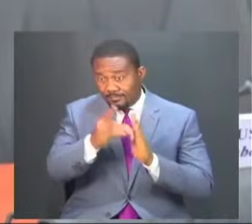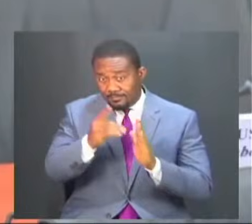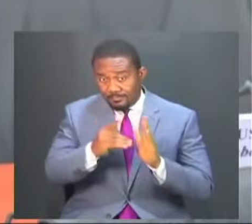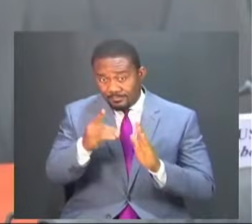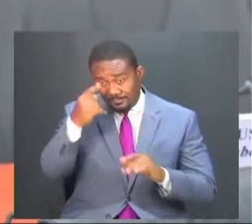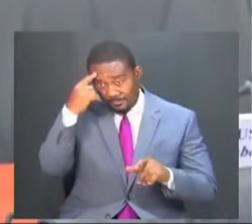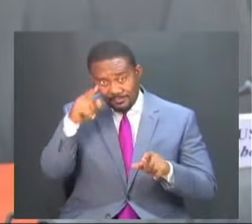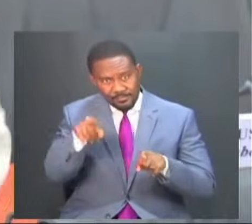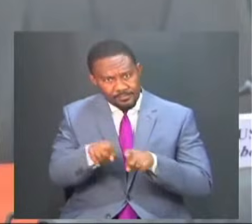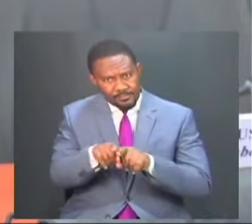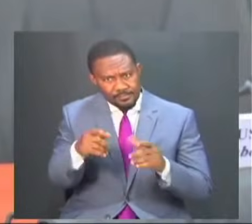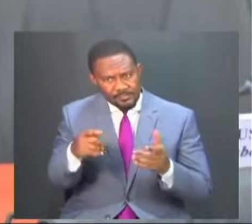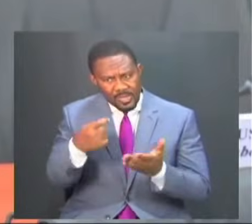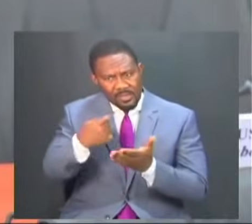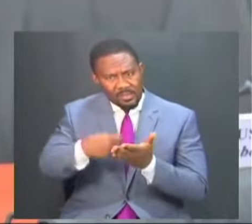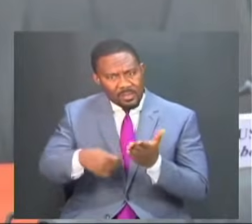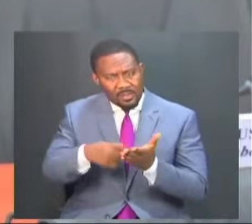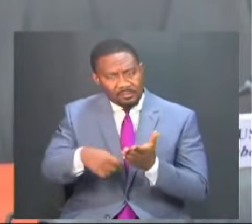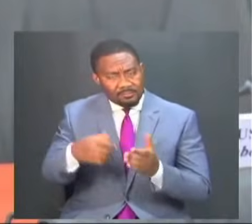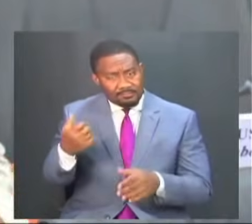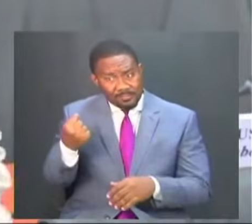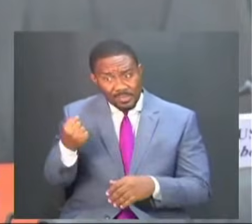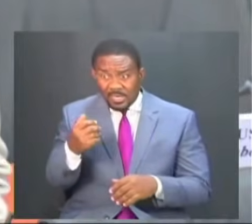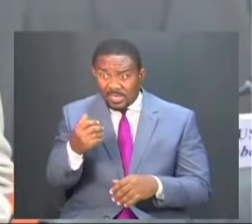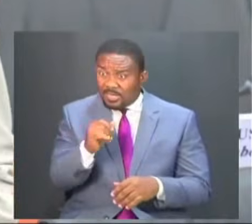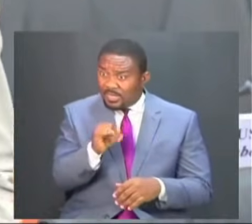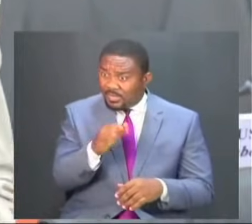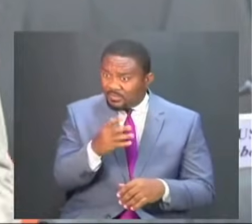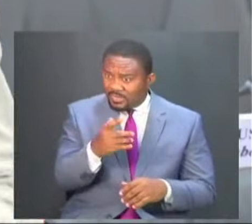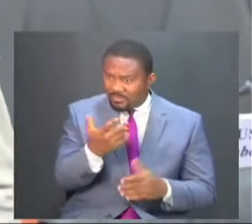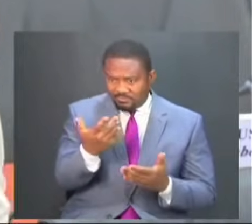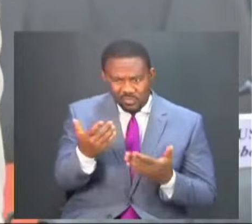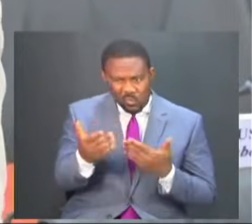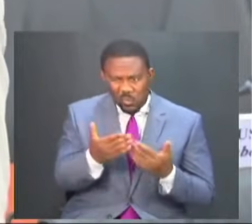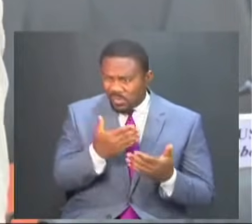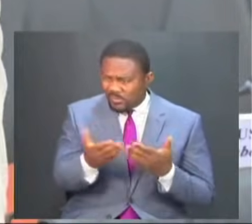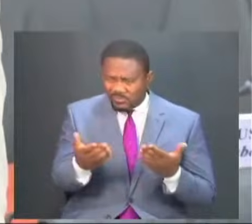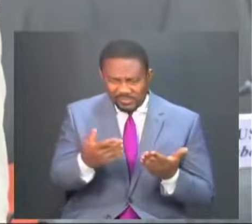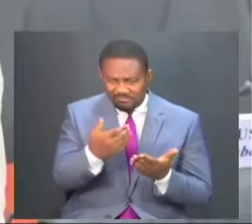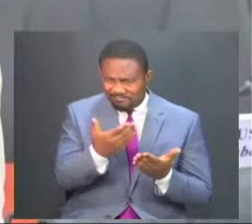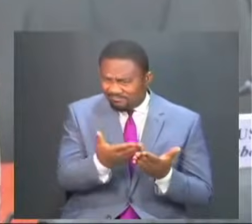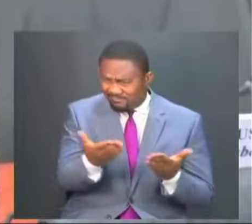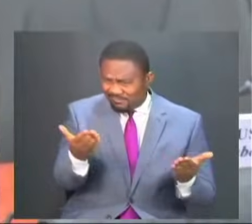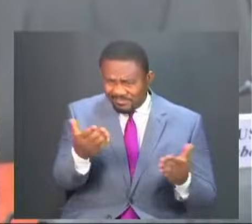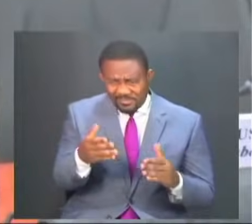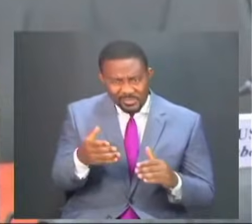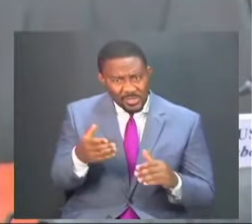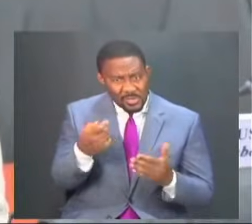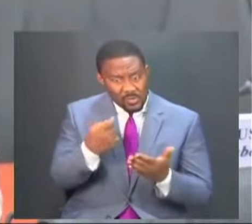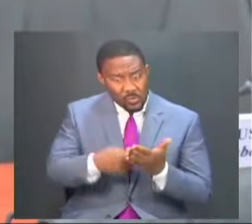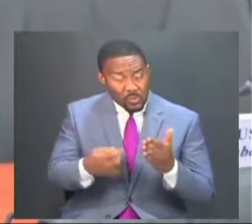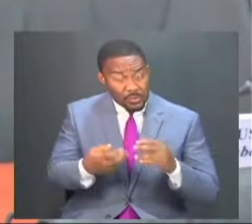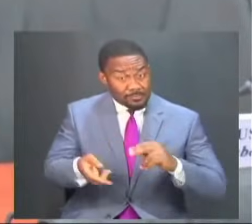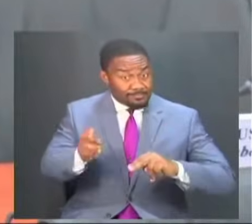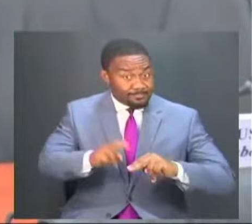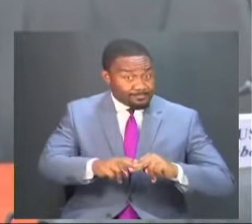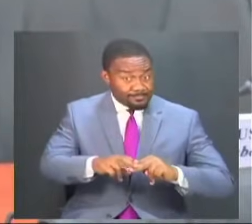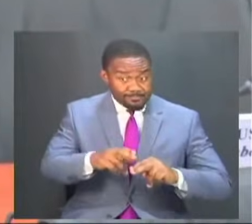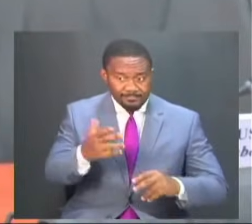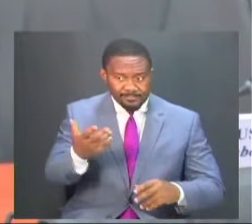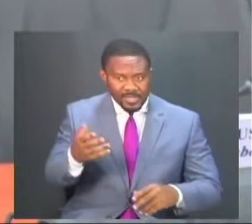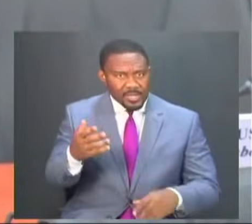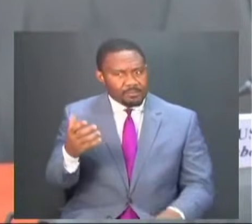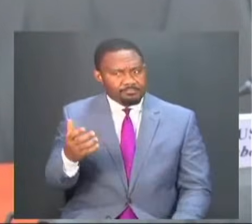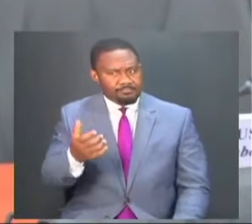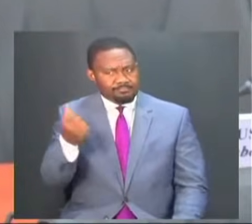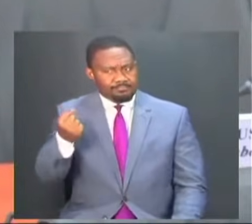applied when the prices of gold or whatever commodities go up. So every Ghanaian or every government knows these things